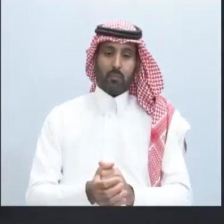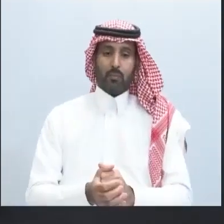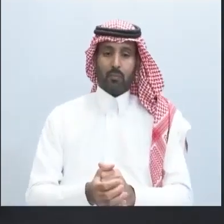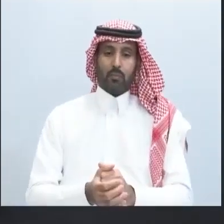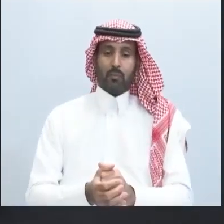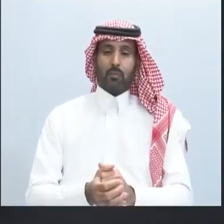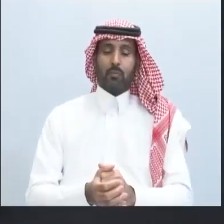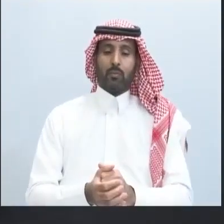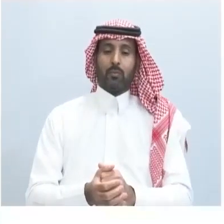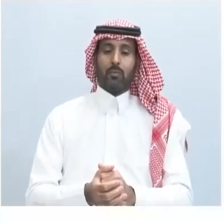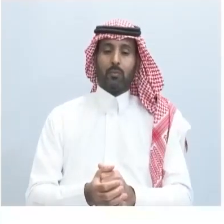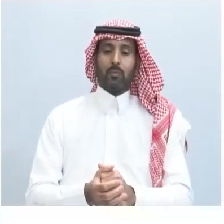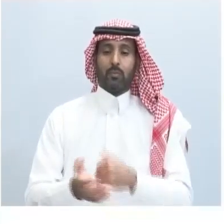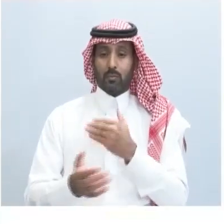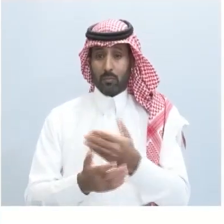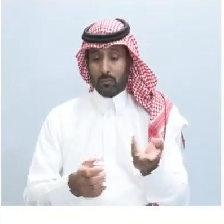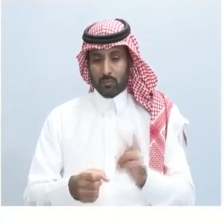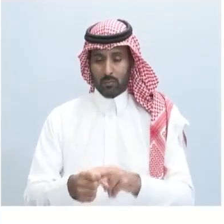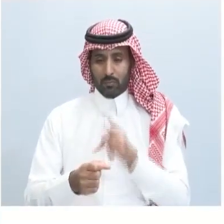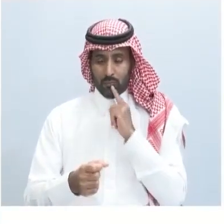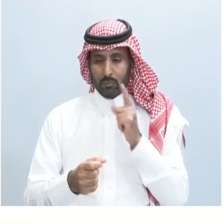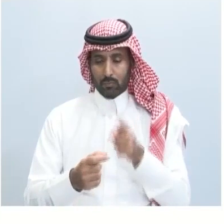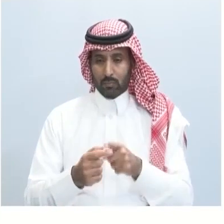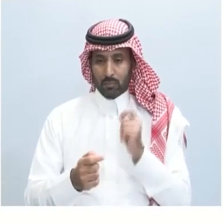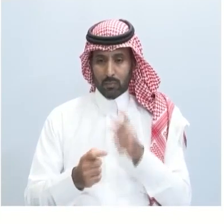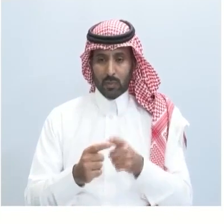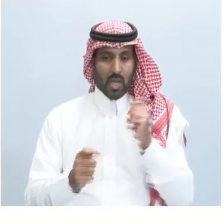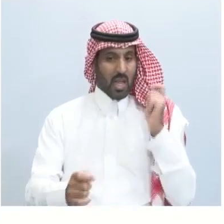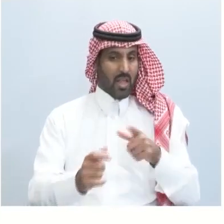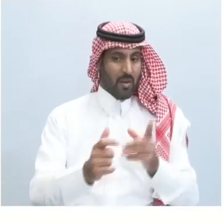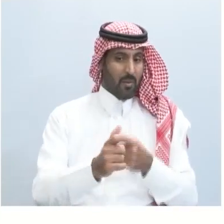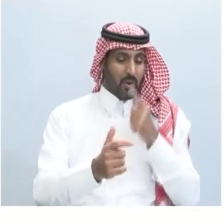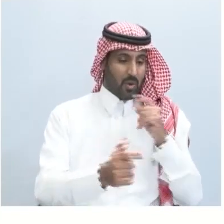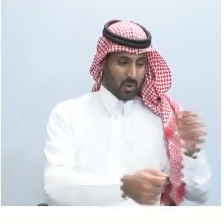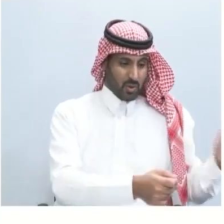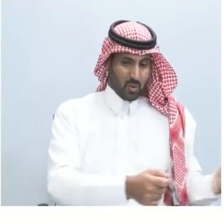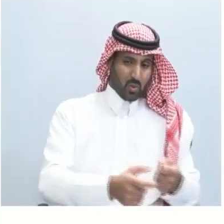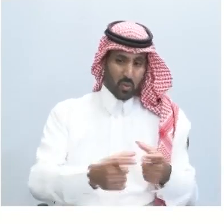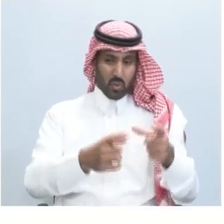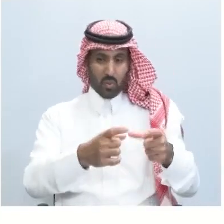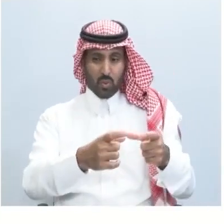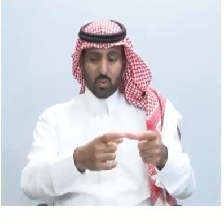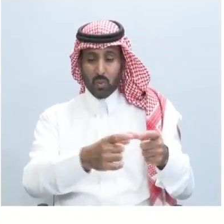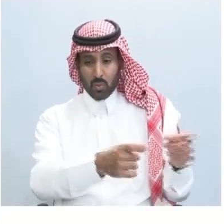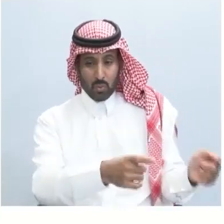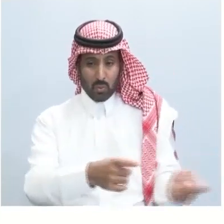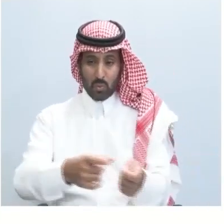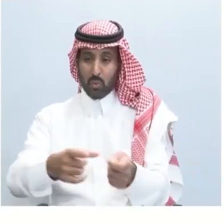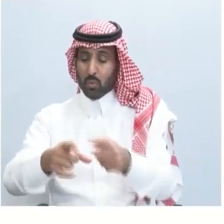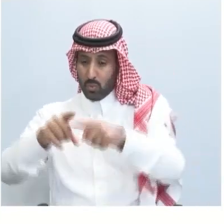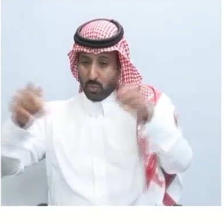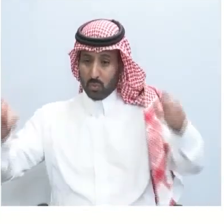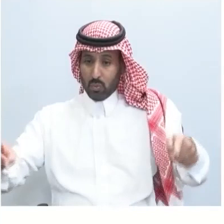this is the objective of the game. Again, the objective of the game is to score goals. How? By shooting the puck into